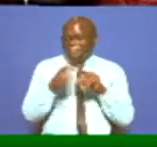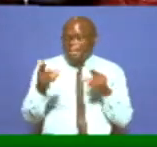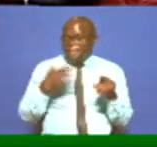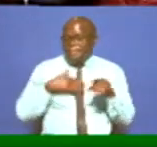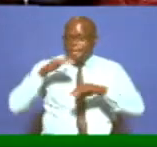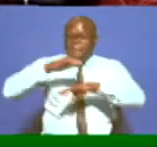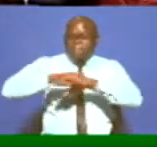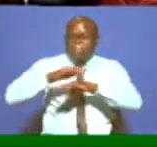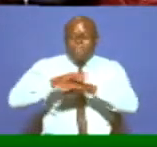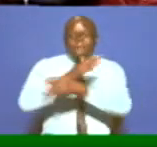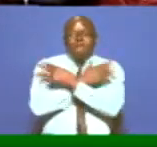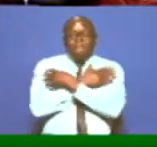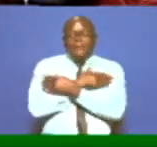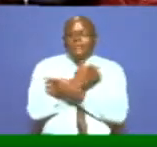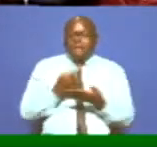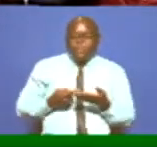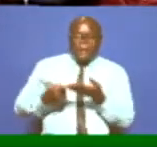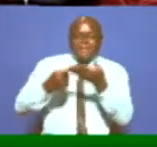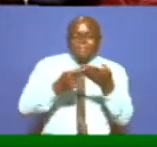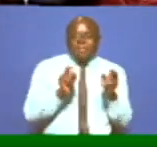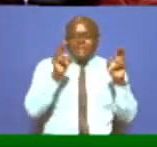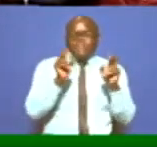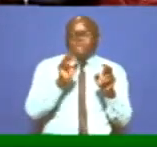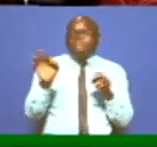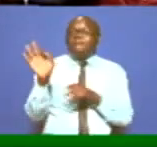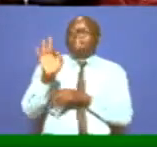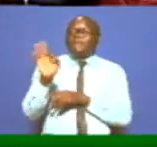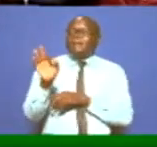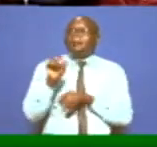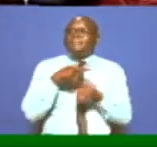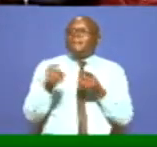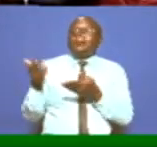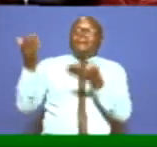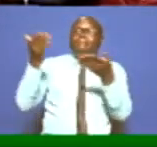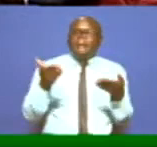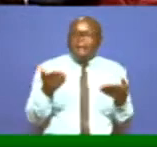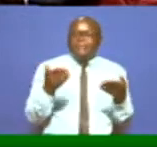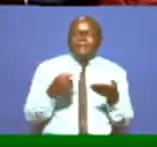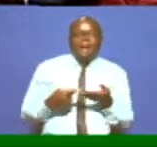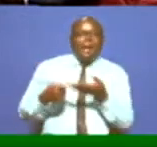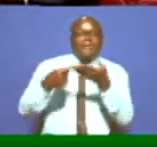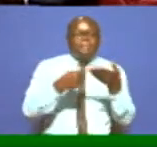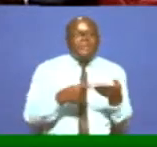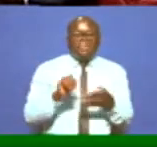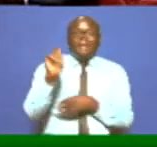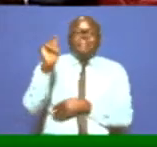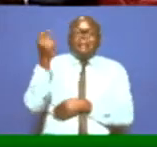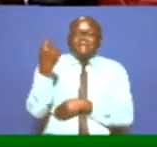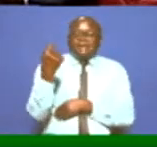friend, we are debating the issue of fertilizer, but he's bringing in a debate on the president.